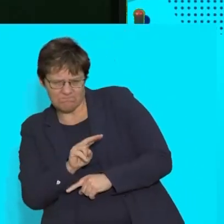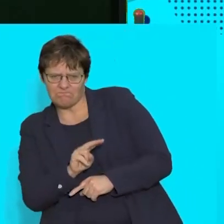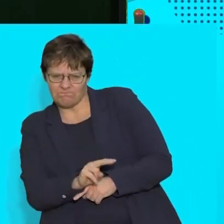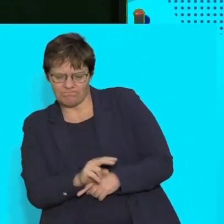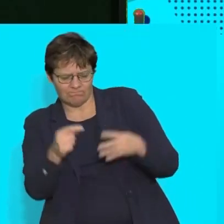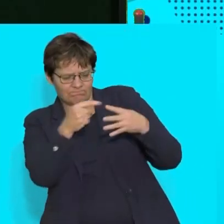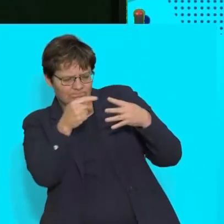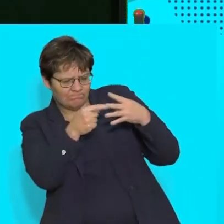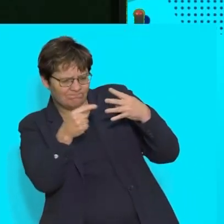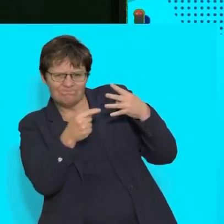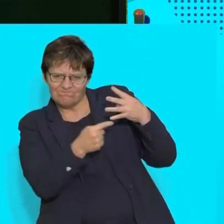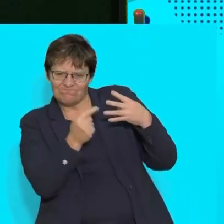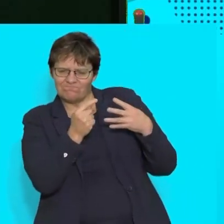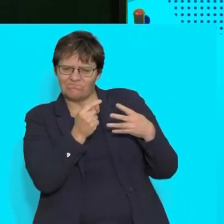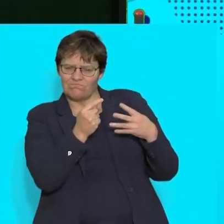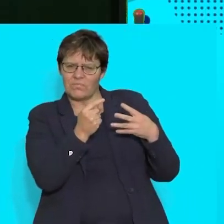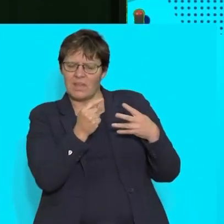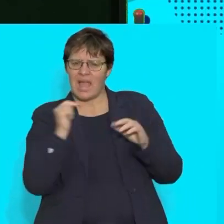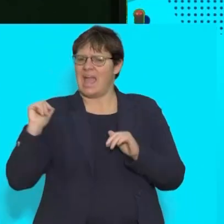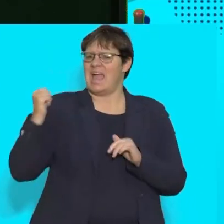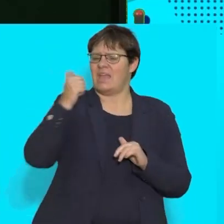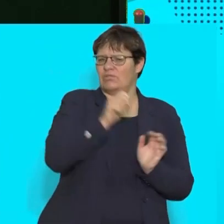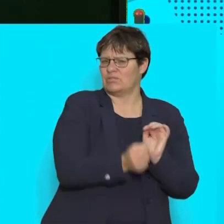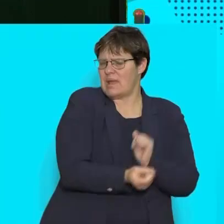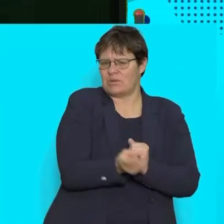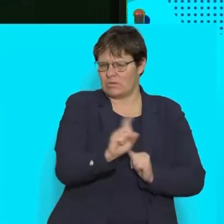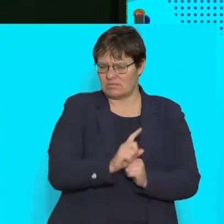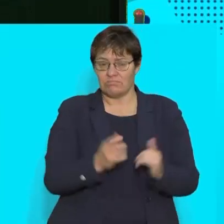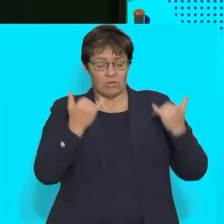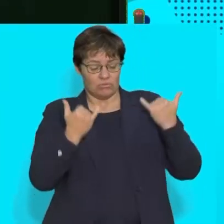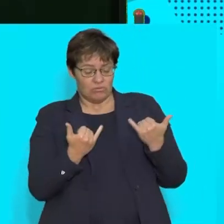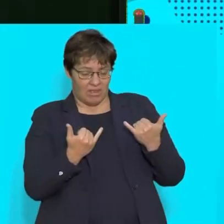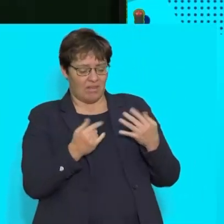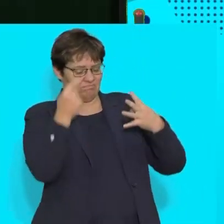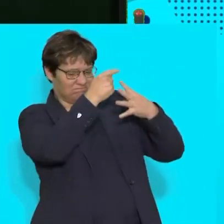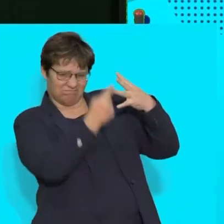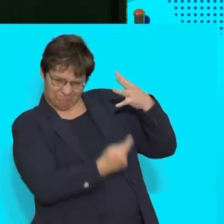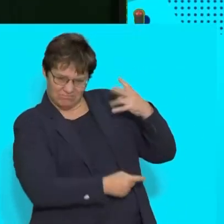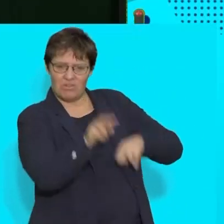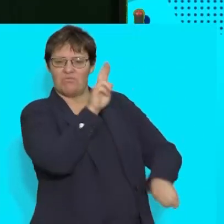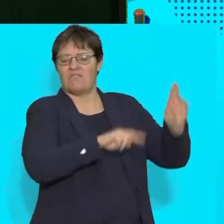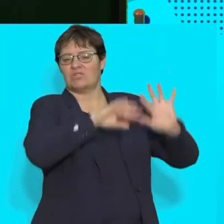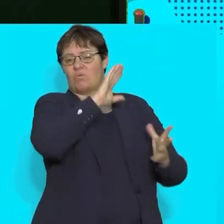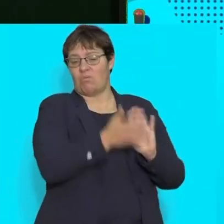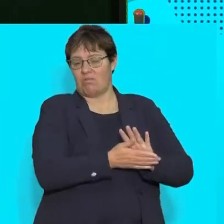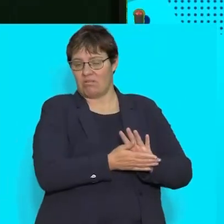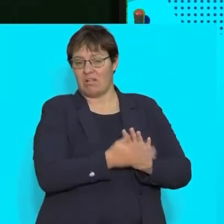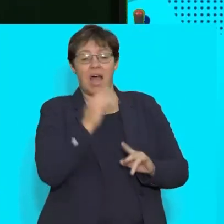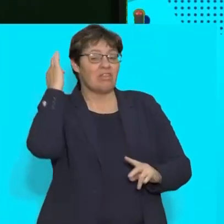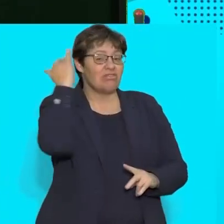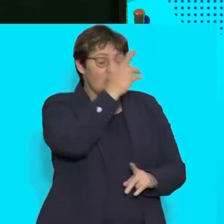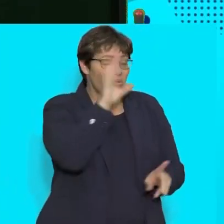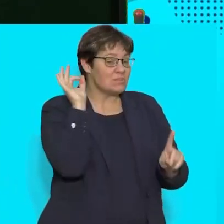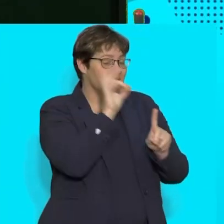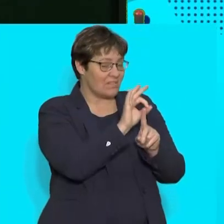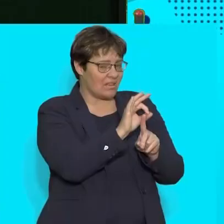to understand the different aspects of evolution. In our lesson today, we're going to focus on revising all of those, specifically the